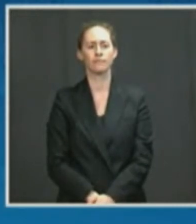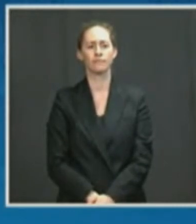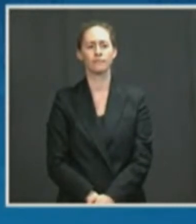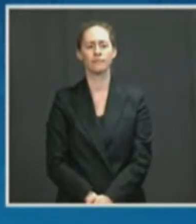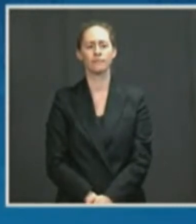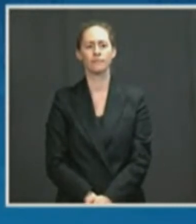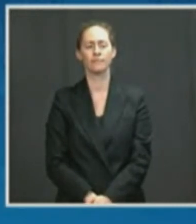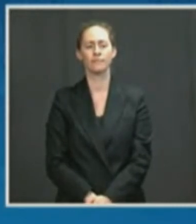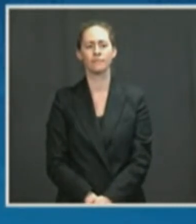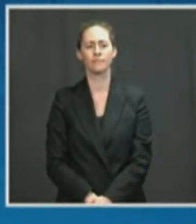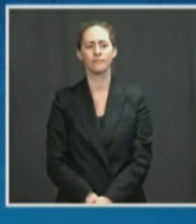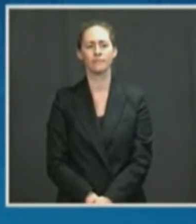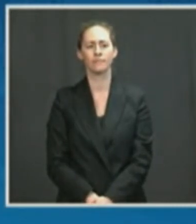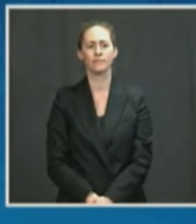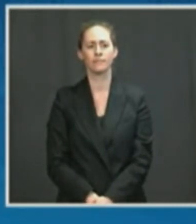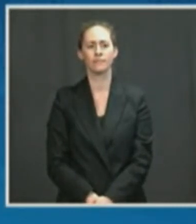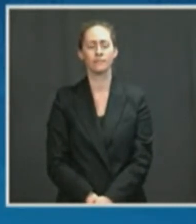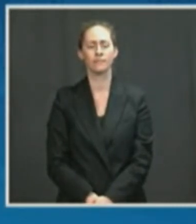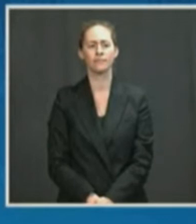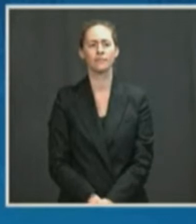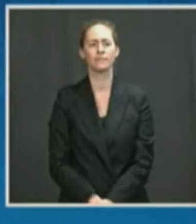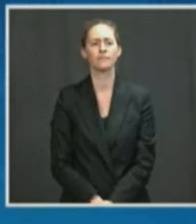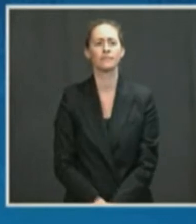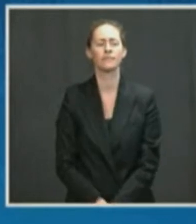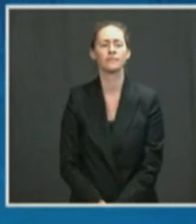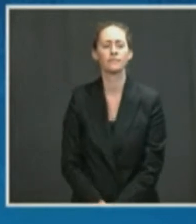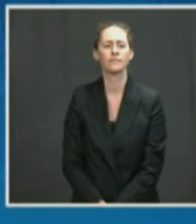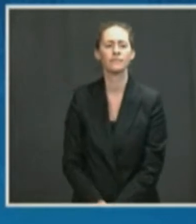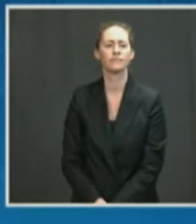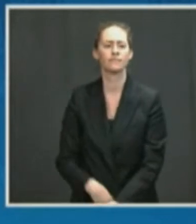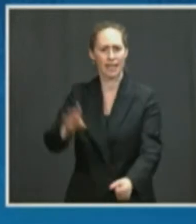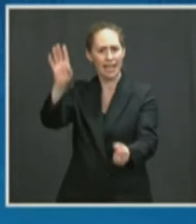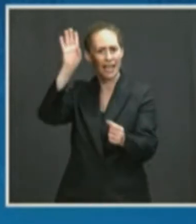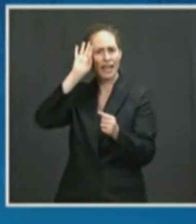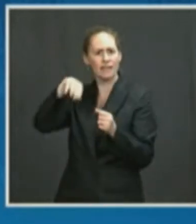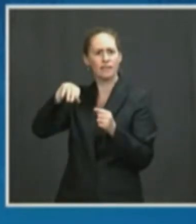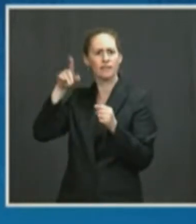not try to interfere in anti-corruption efforts in the nation? And what